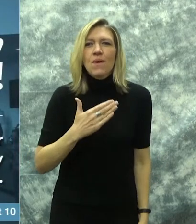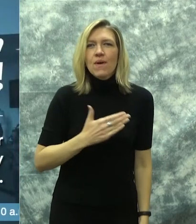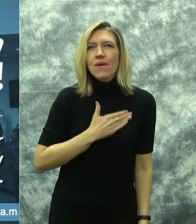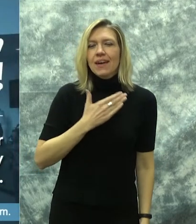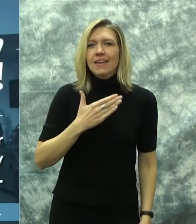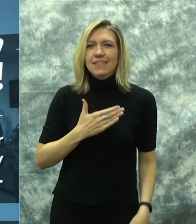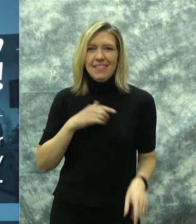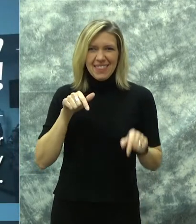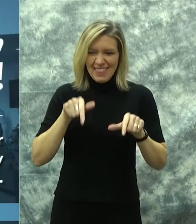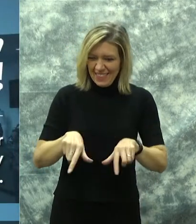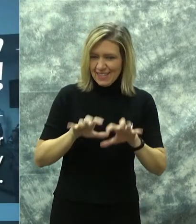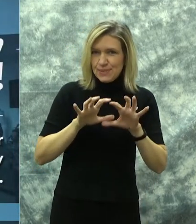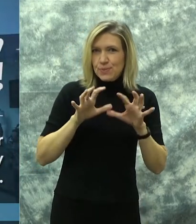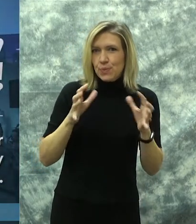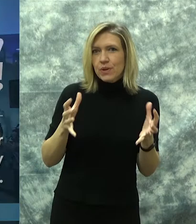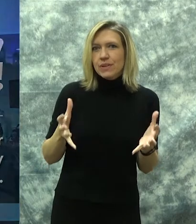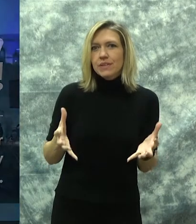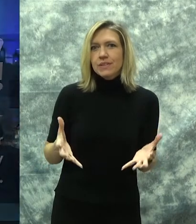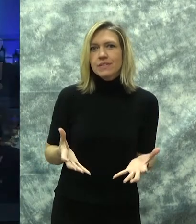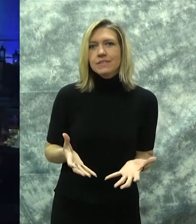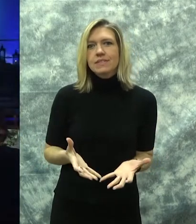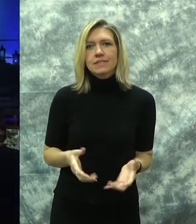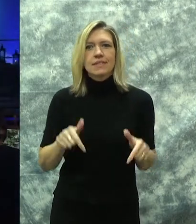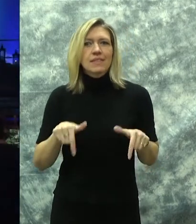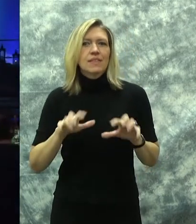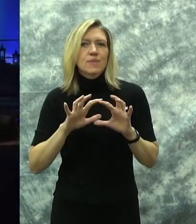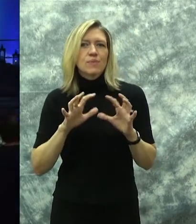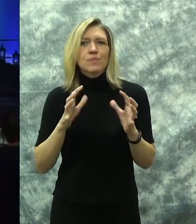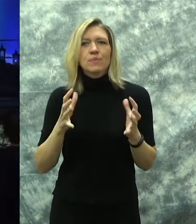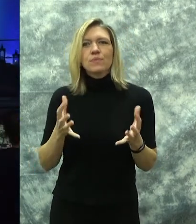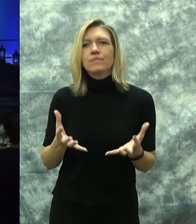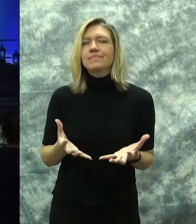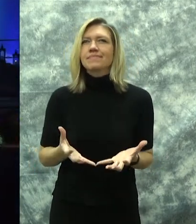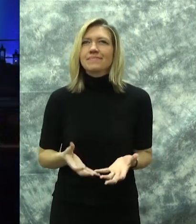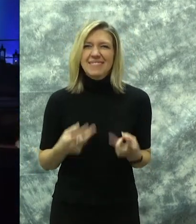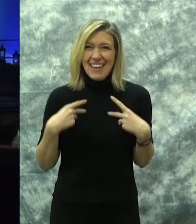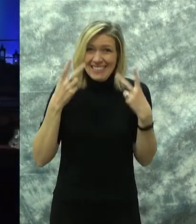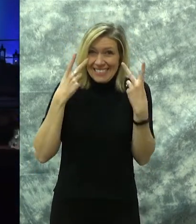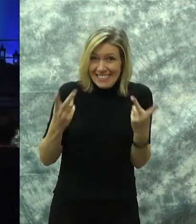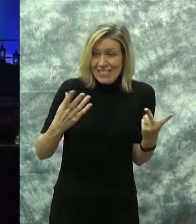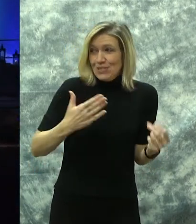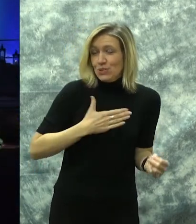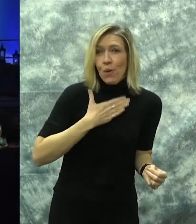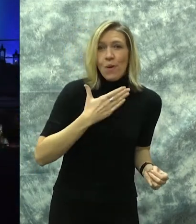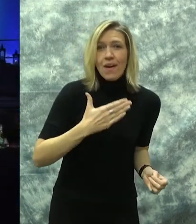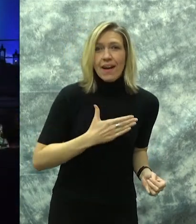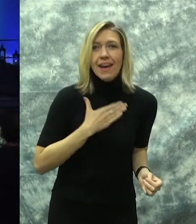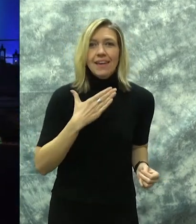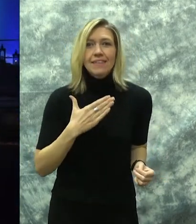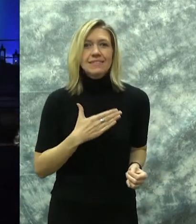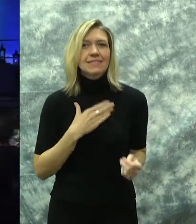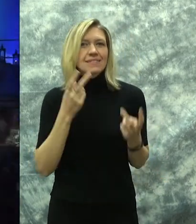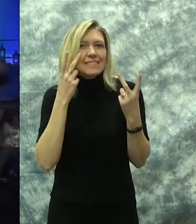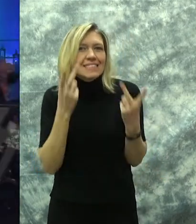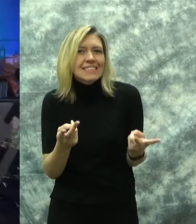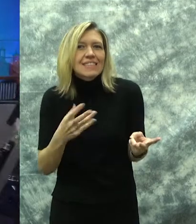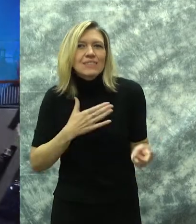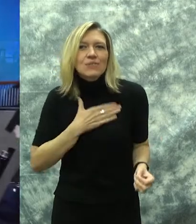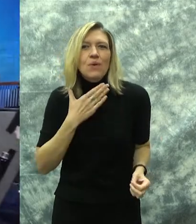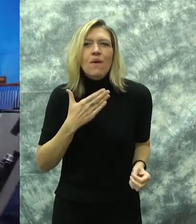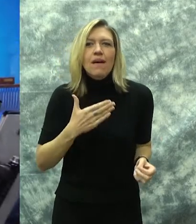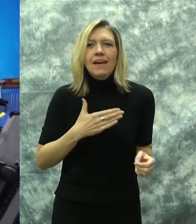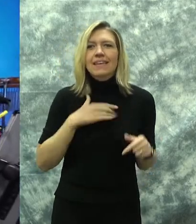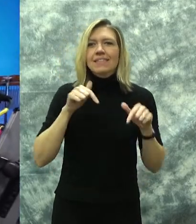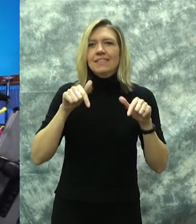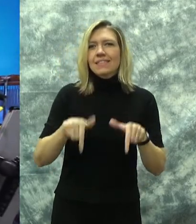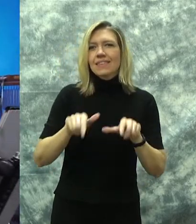this world. In this world, I see the joy. I see the joy